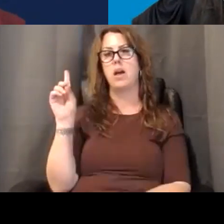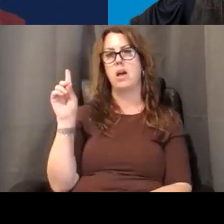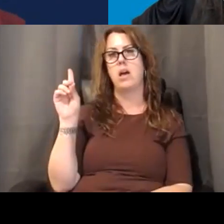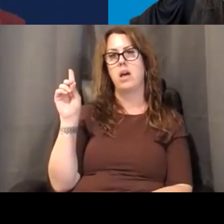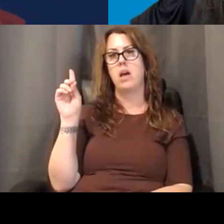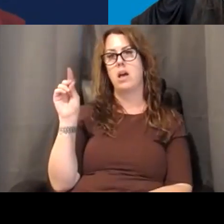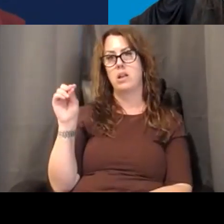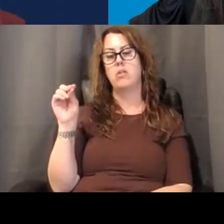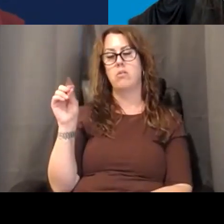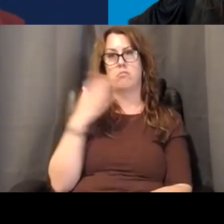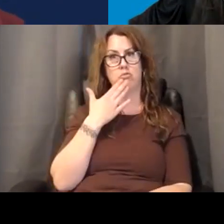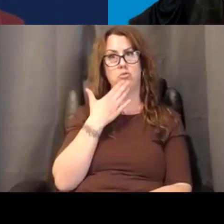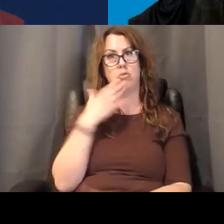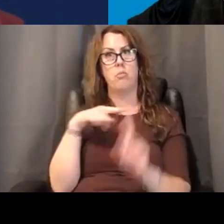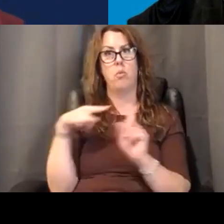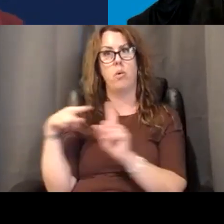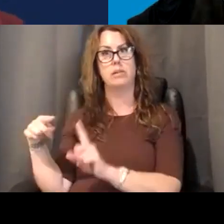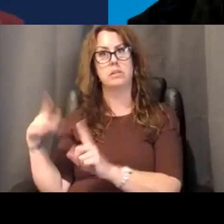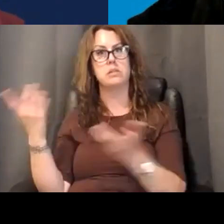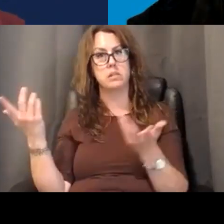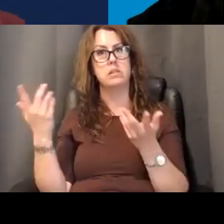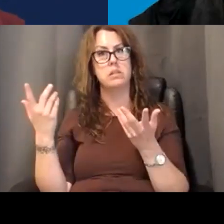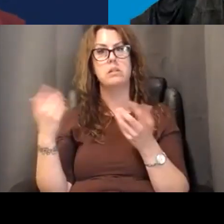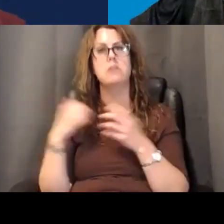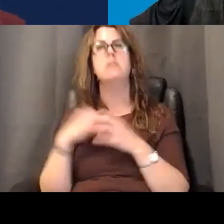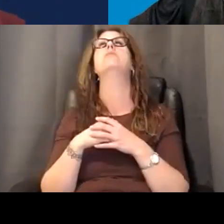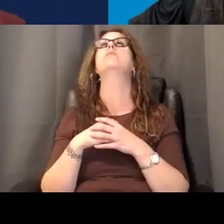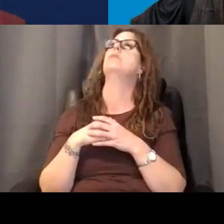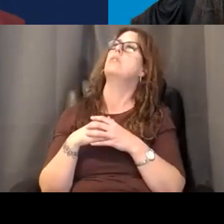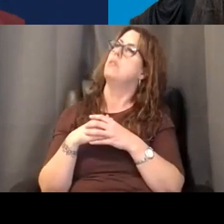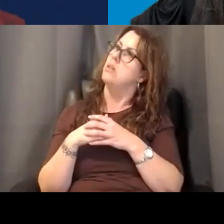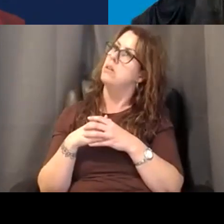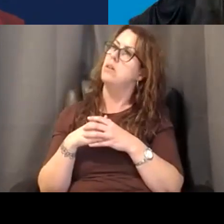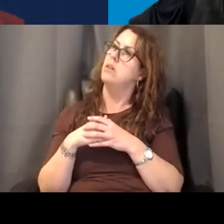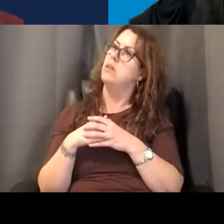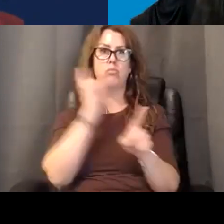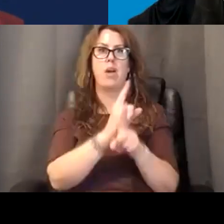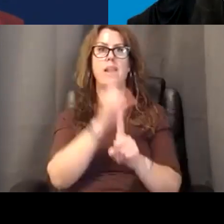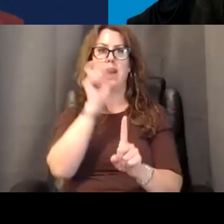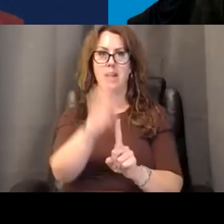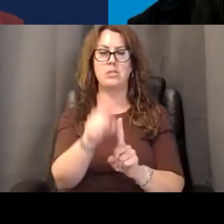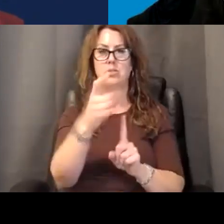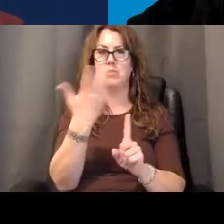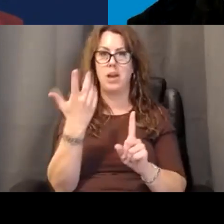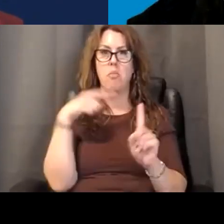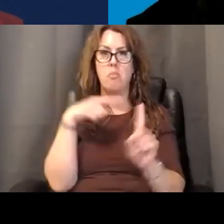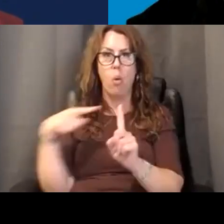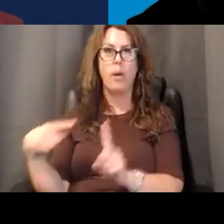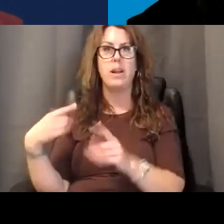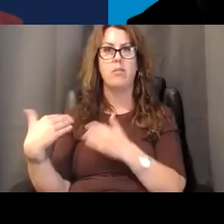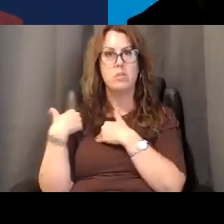you lift up really good points, and there has to be some point of reckoning. And I think this is, it's a